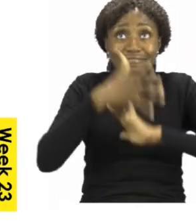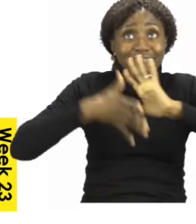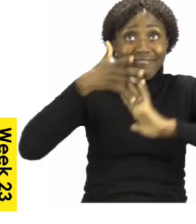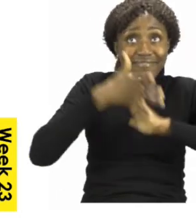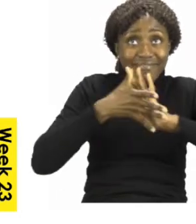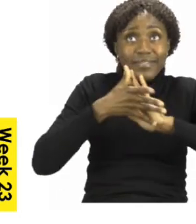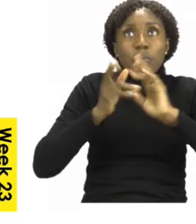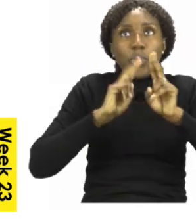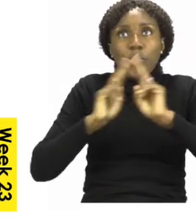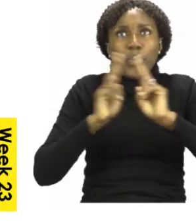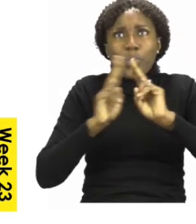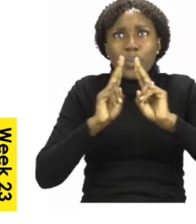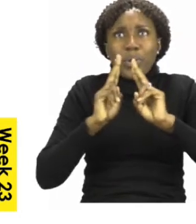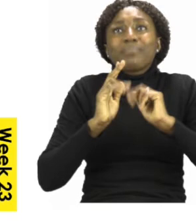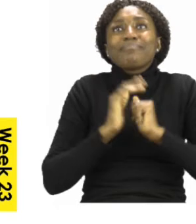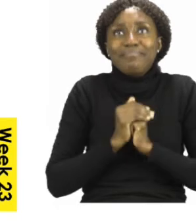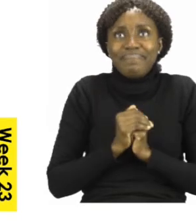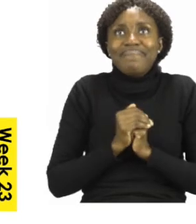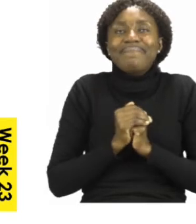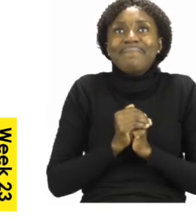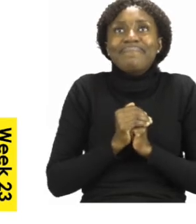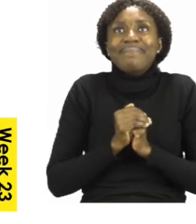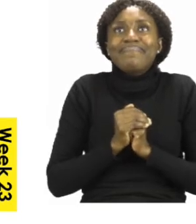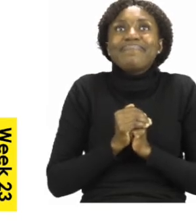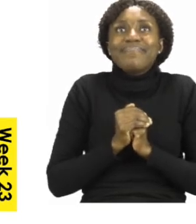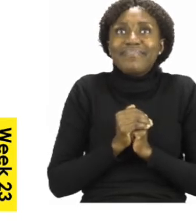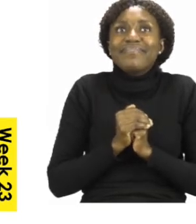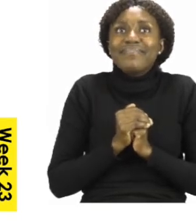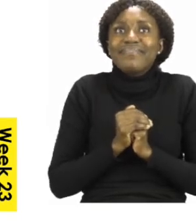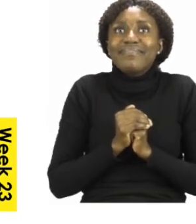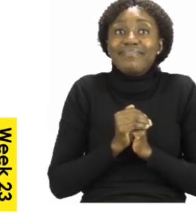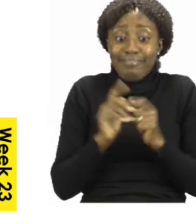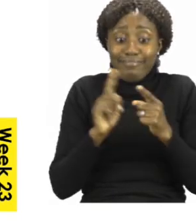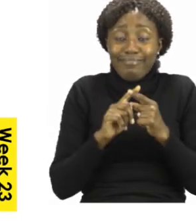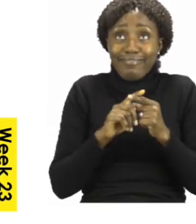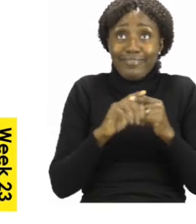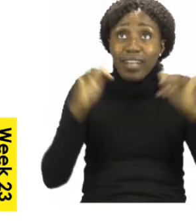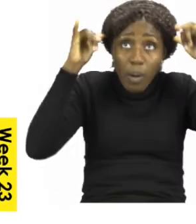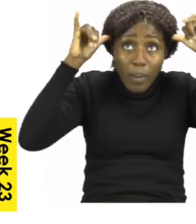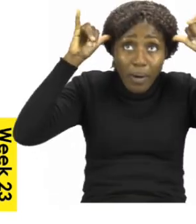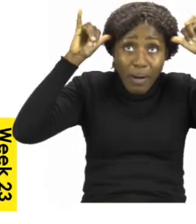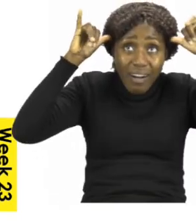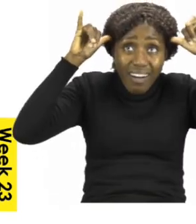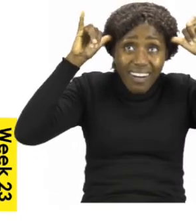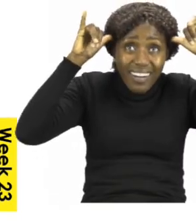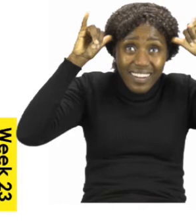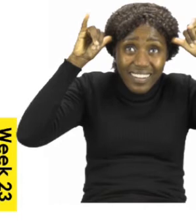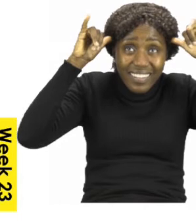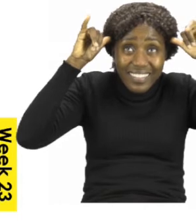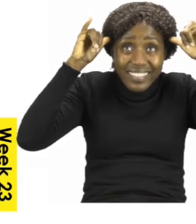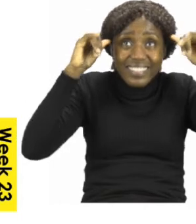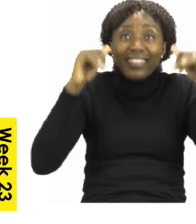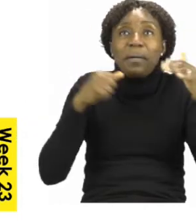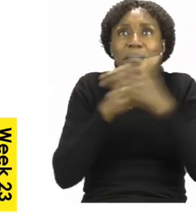talk about the sound each one makes. Now, a cow, as you can see, is chewing grass there.